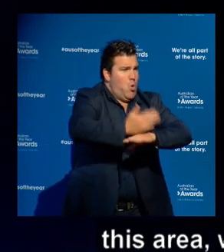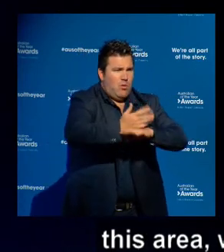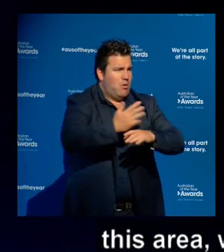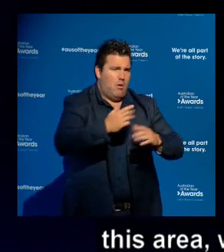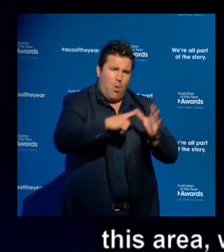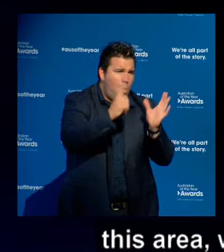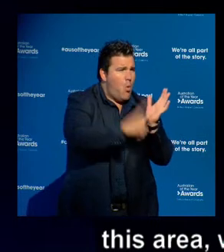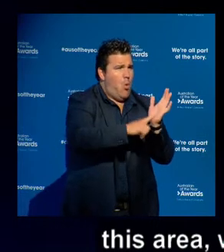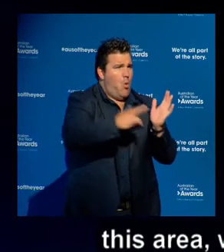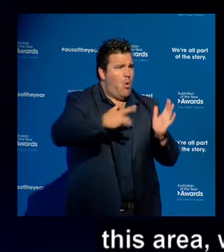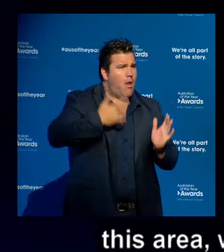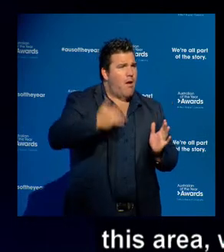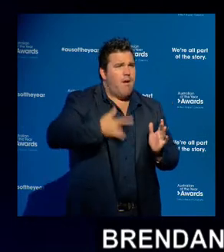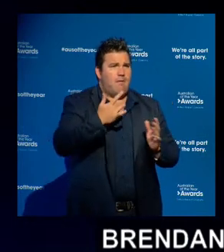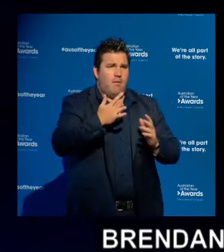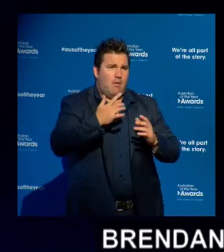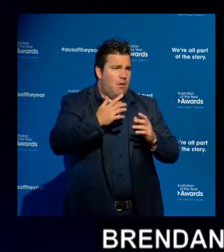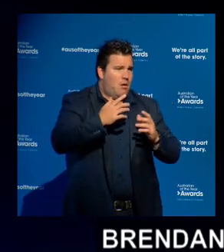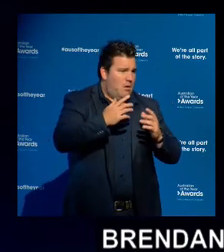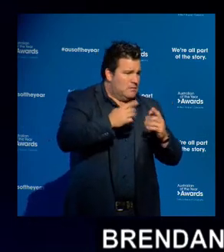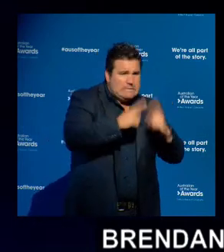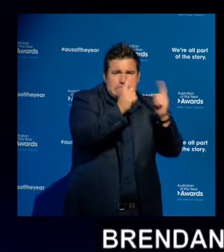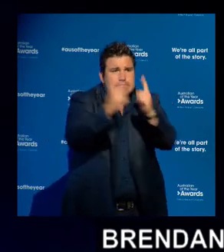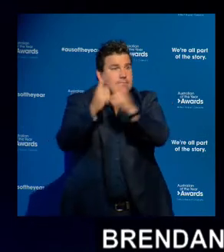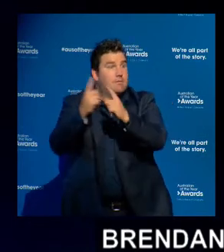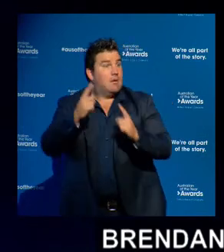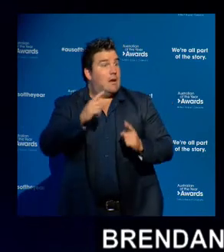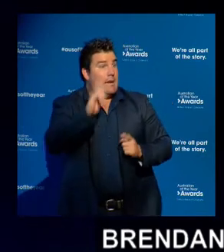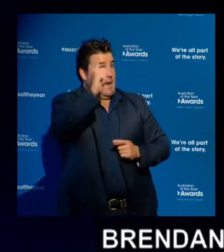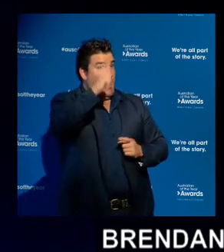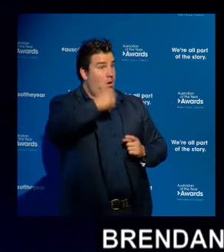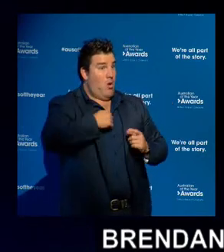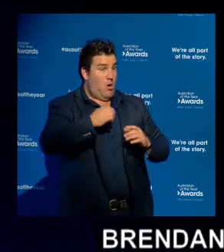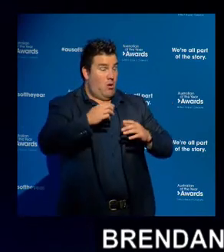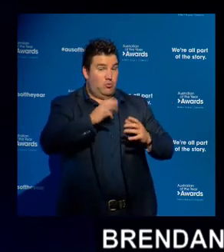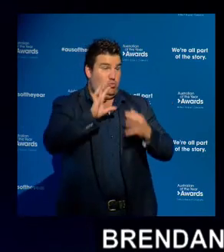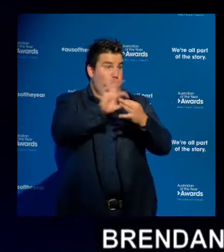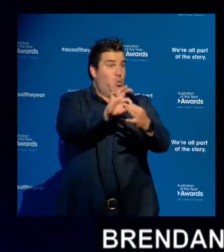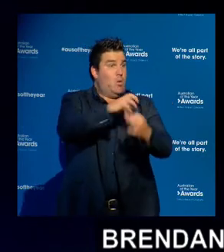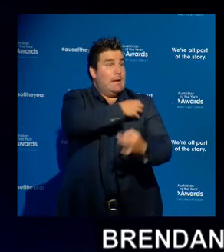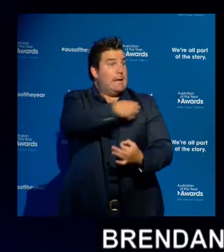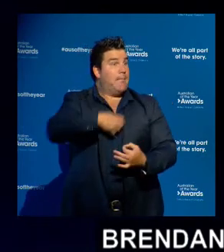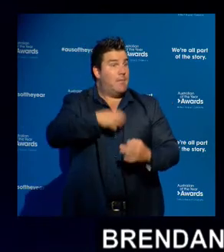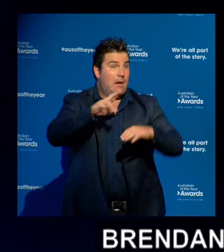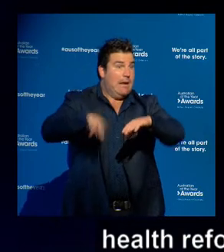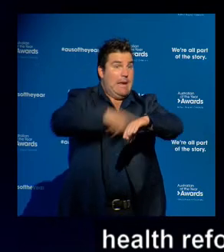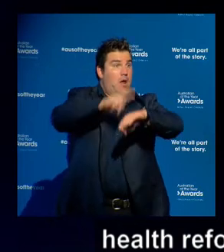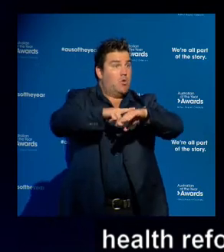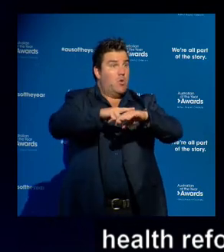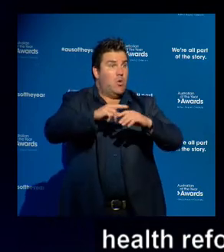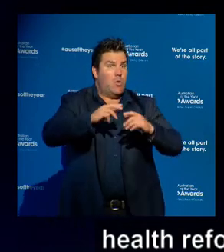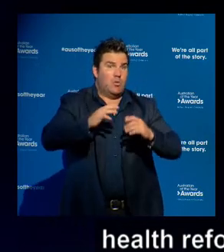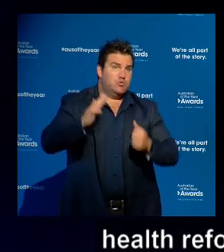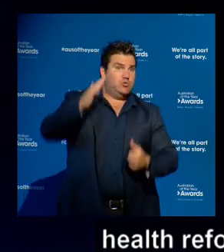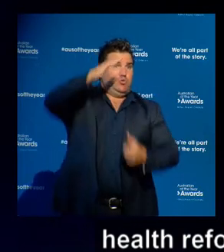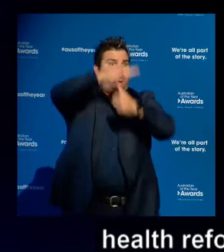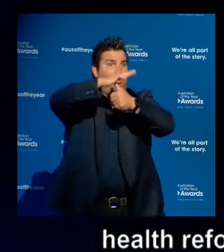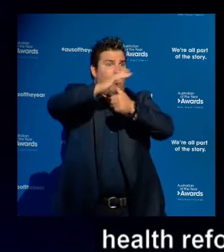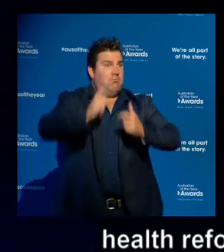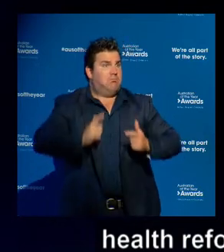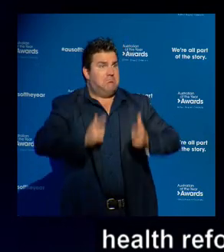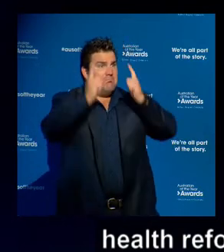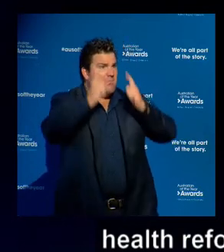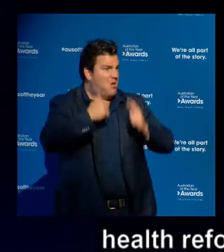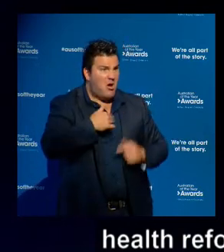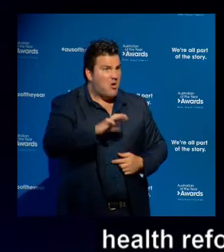reform, health leadership, and the CMO role in the Commonwealth was just the pinnacle of my health career.